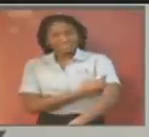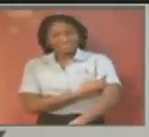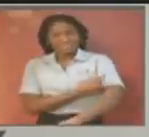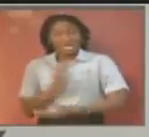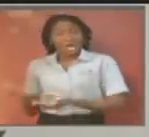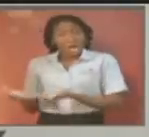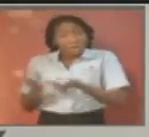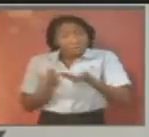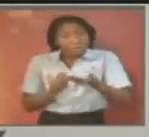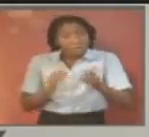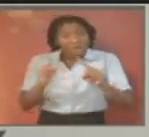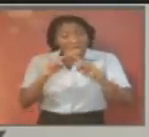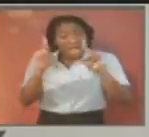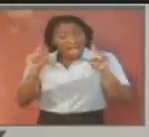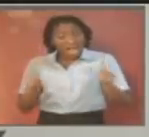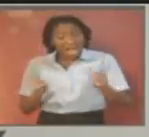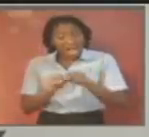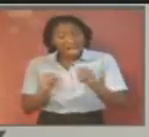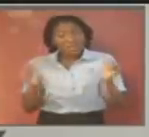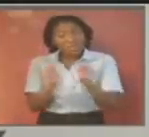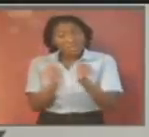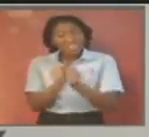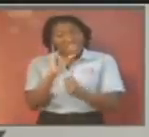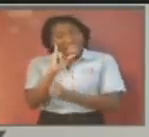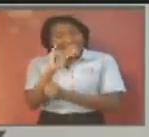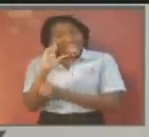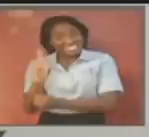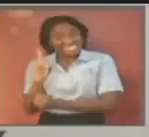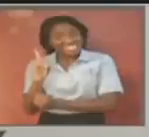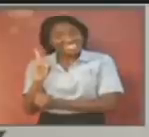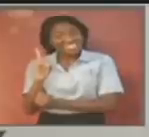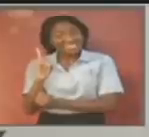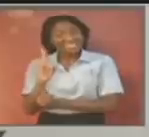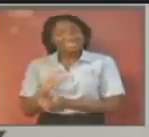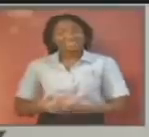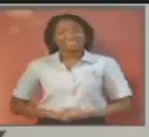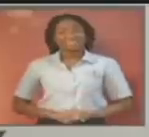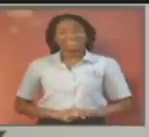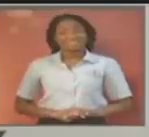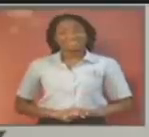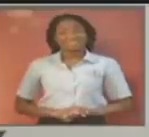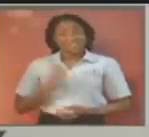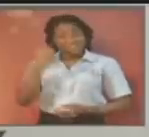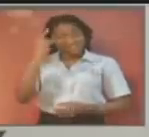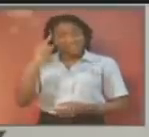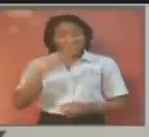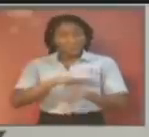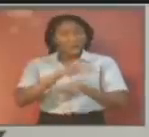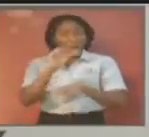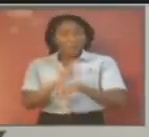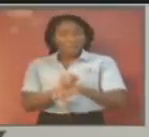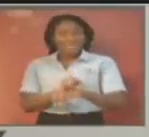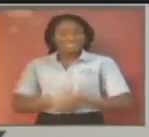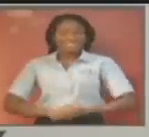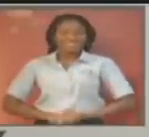vaccination card and an identification, valid identification, on the day of your